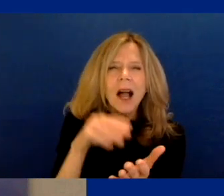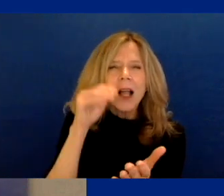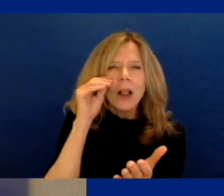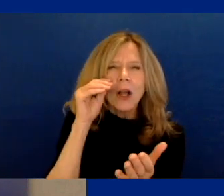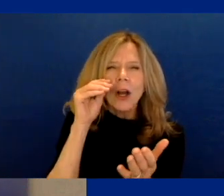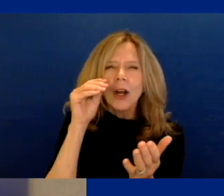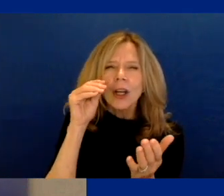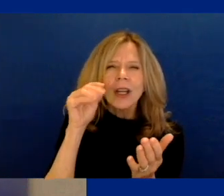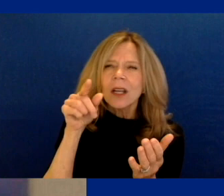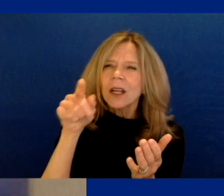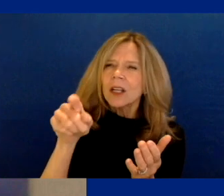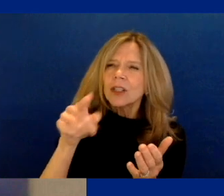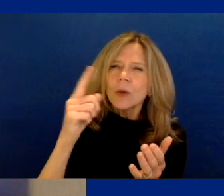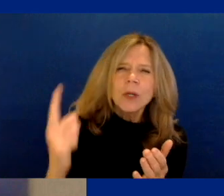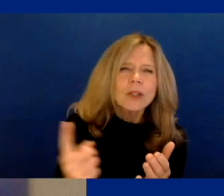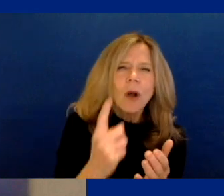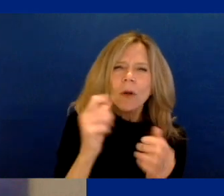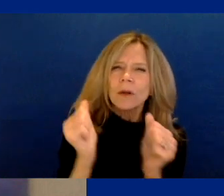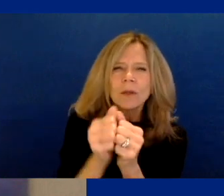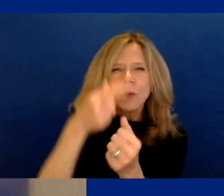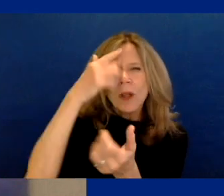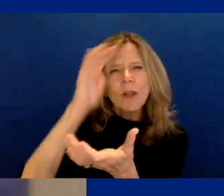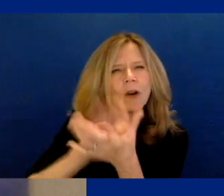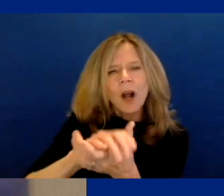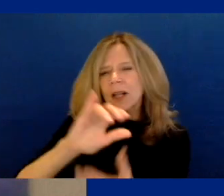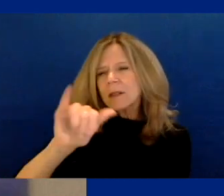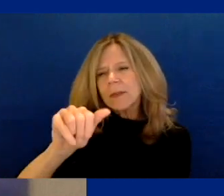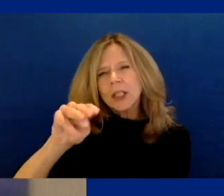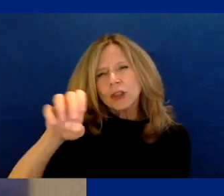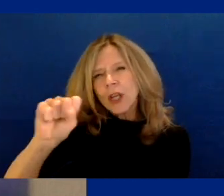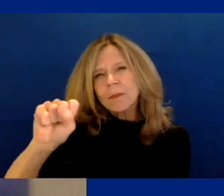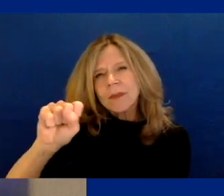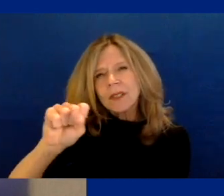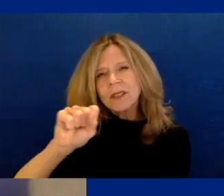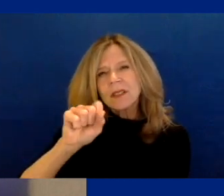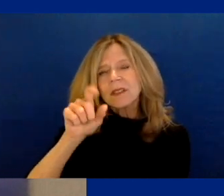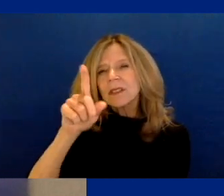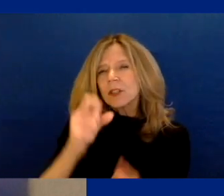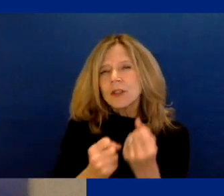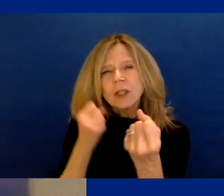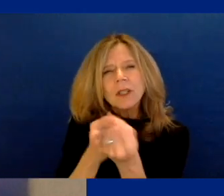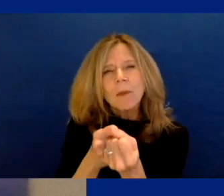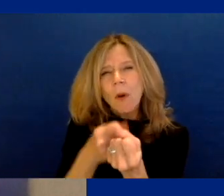learned very quickly was always by the side of James. She